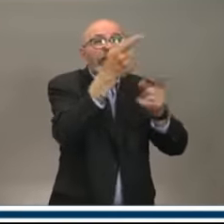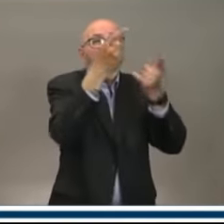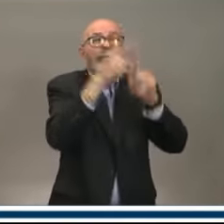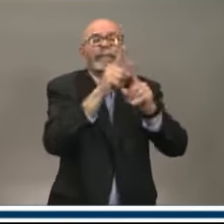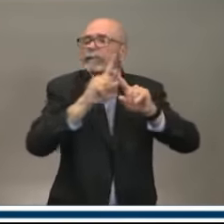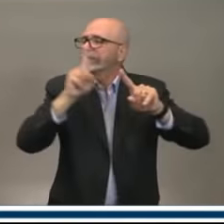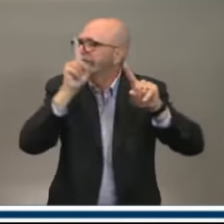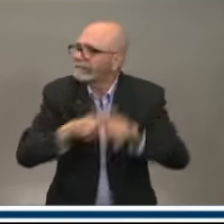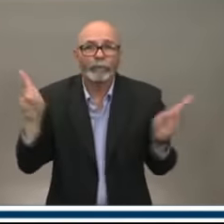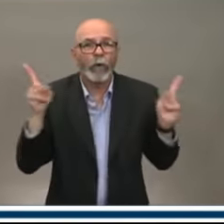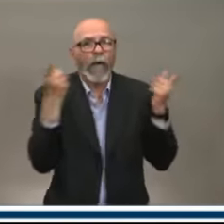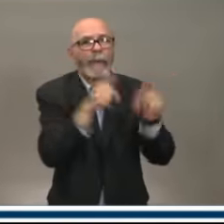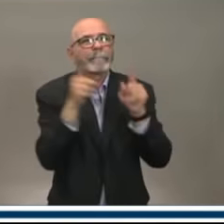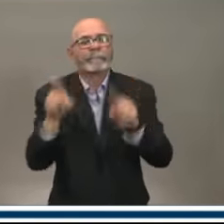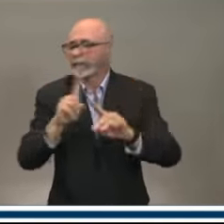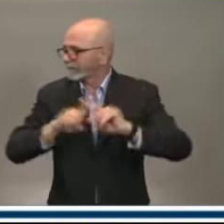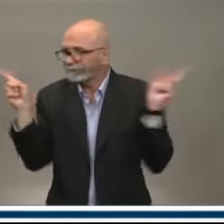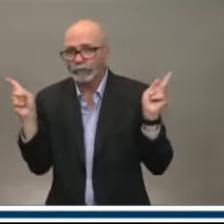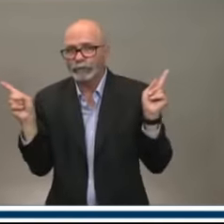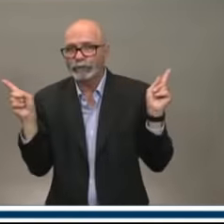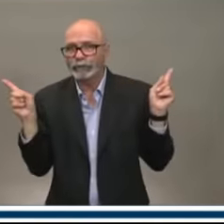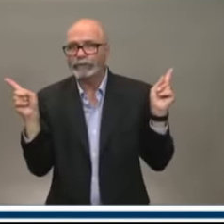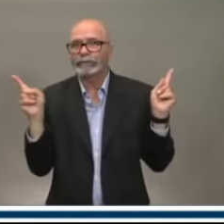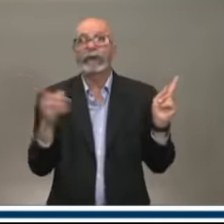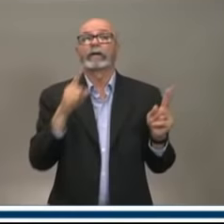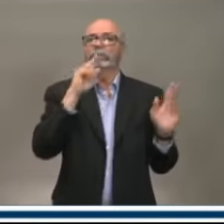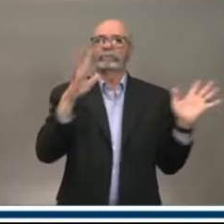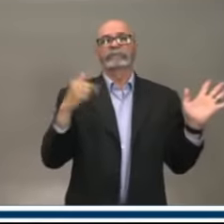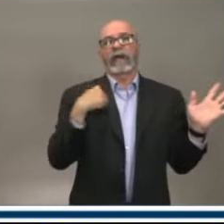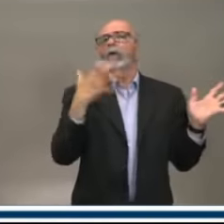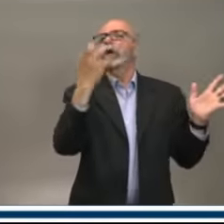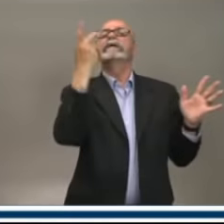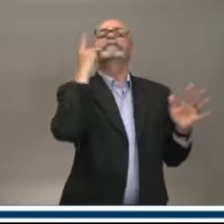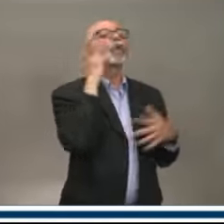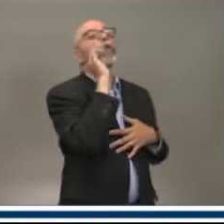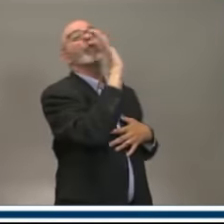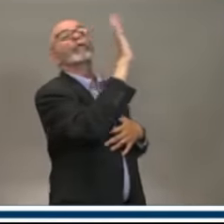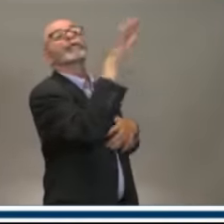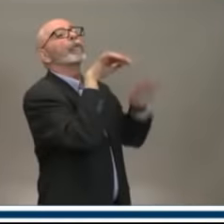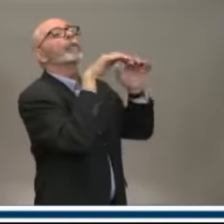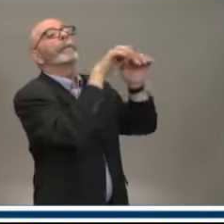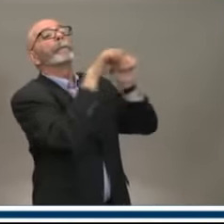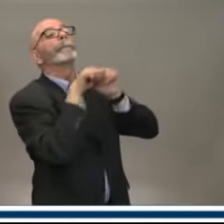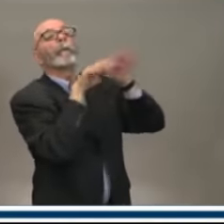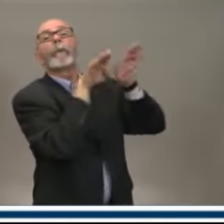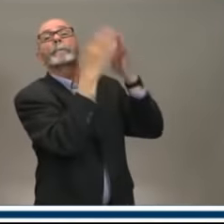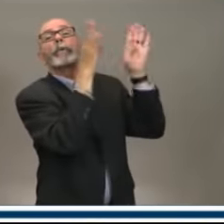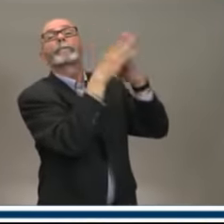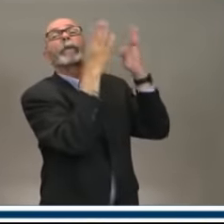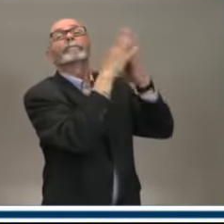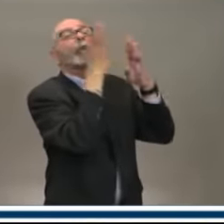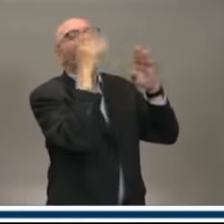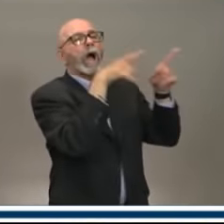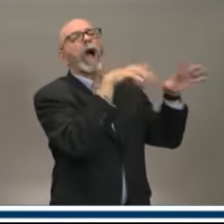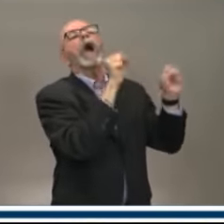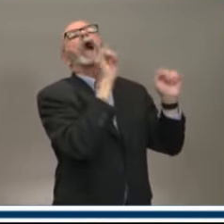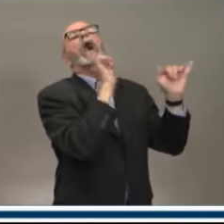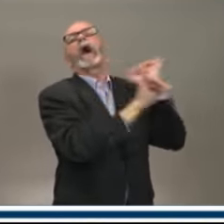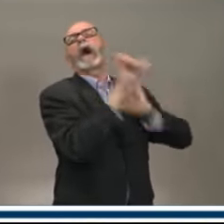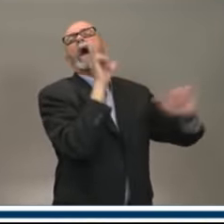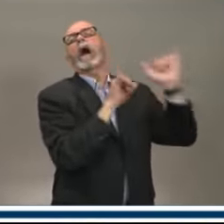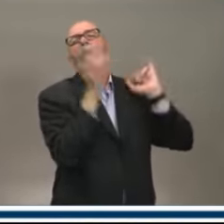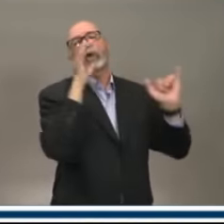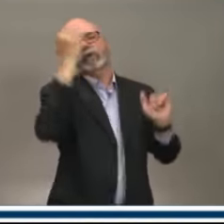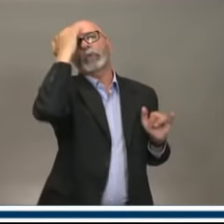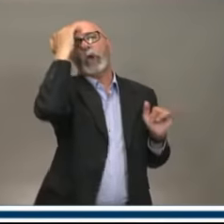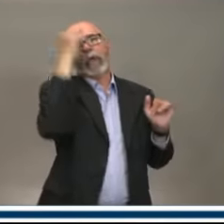anxious to see what the impact in New Brunswick is on them opening up. That will give us information that will be helpful to us, frankly, here in